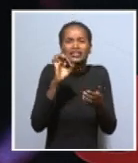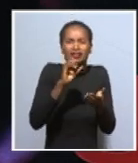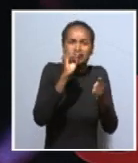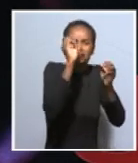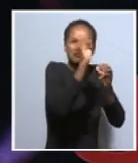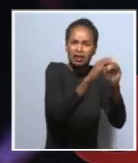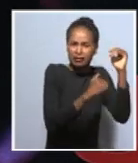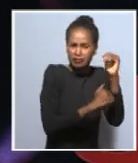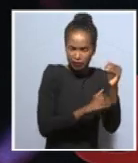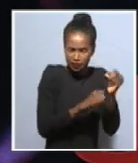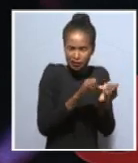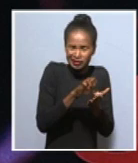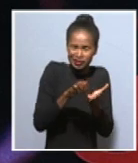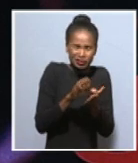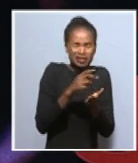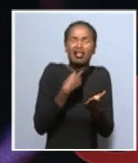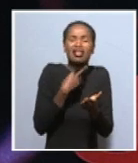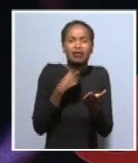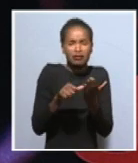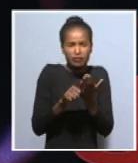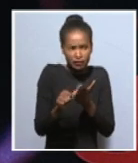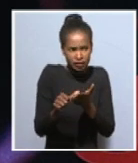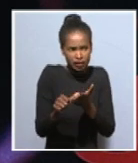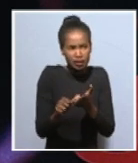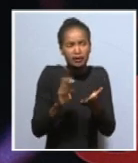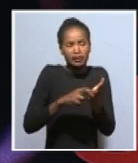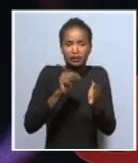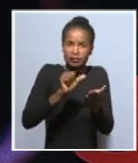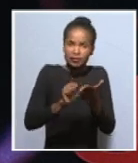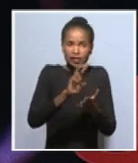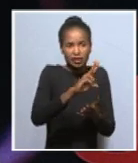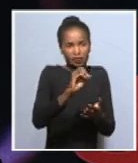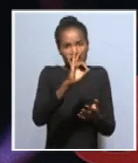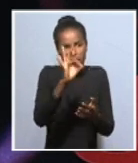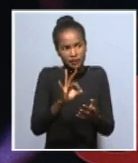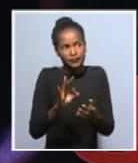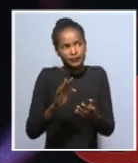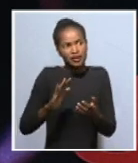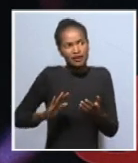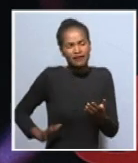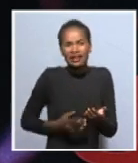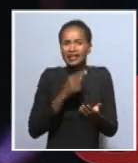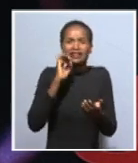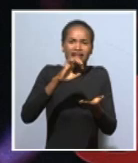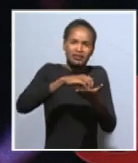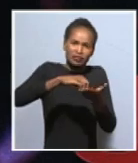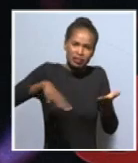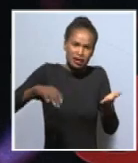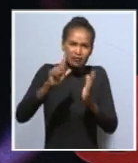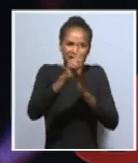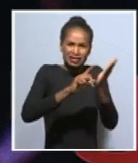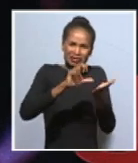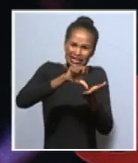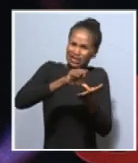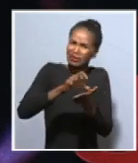to just restructure, then it's 20%. If they just want to be delisted, then it's 10%. But if you